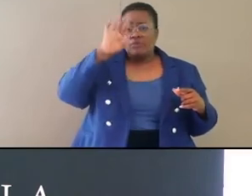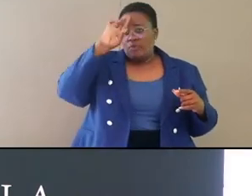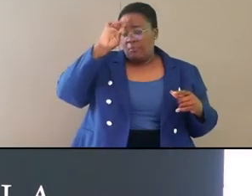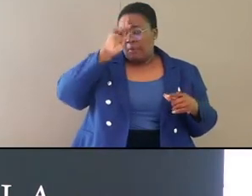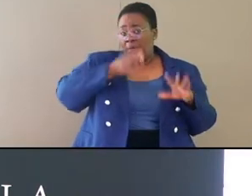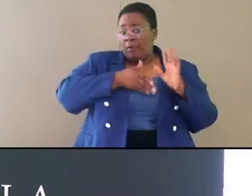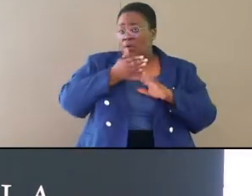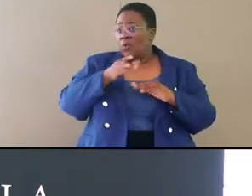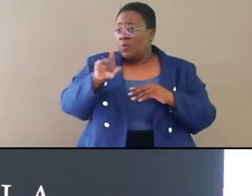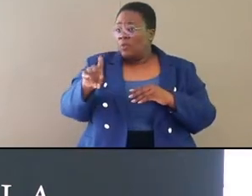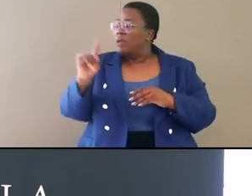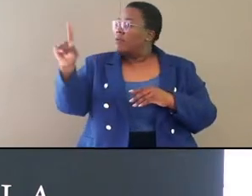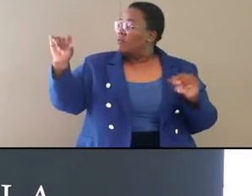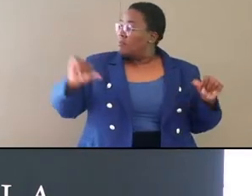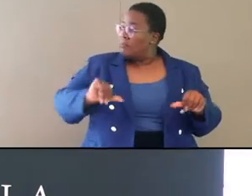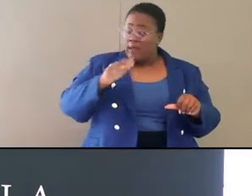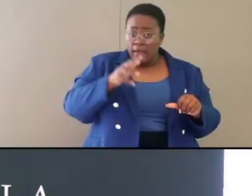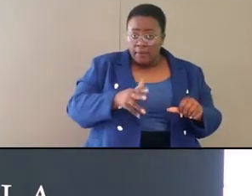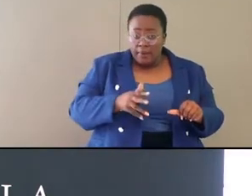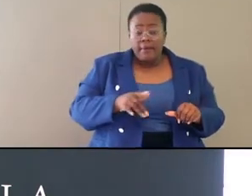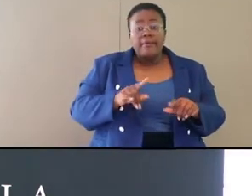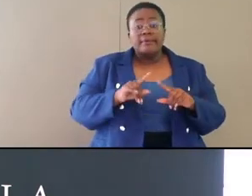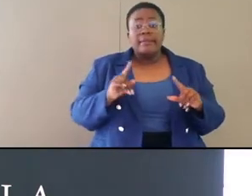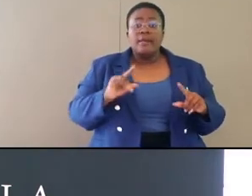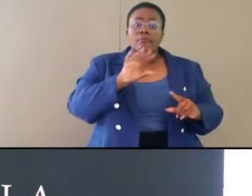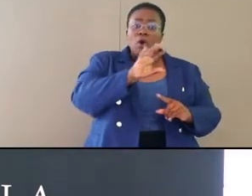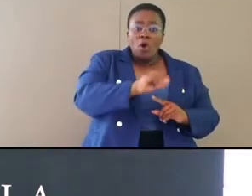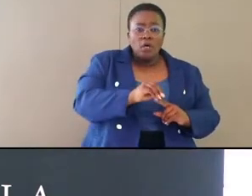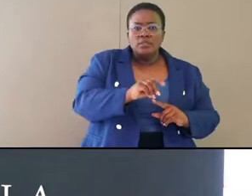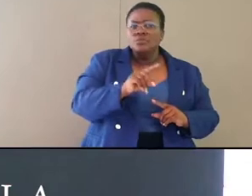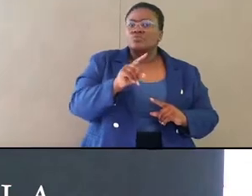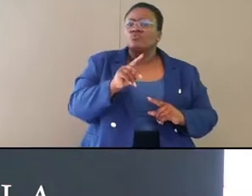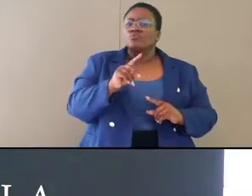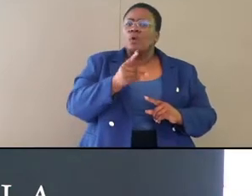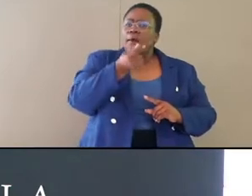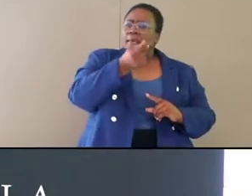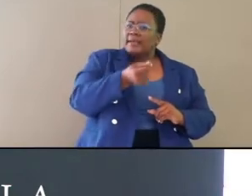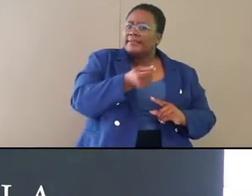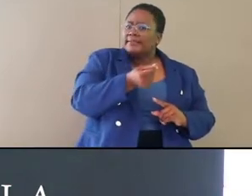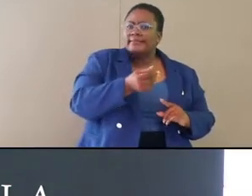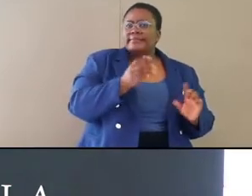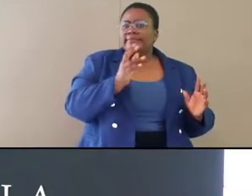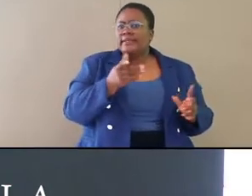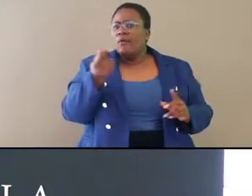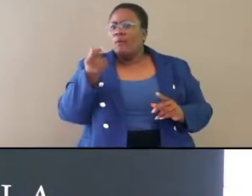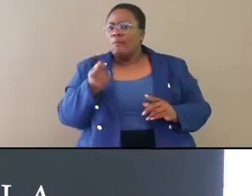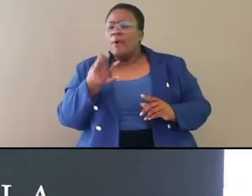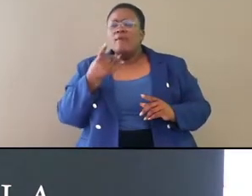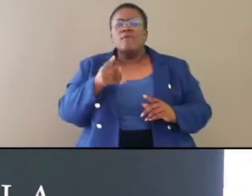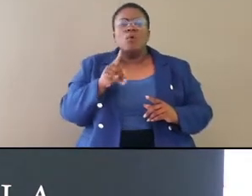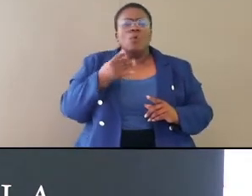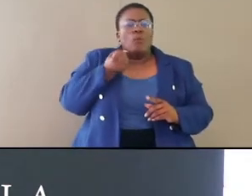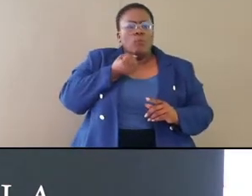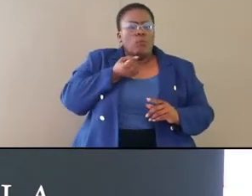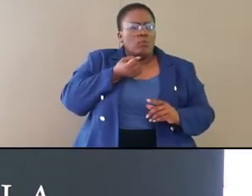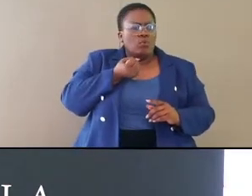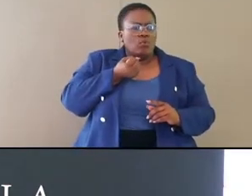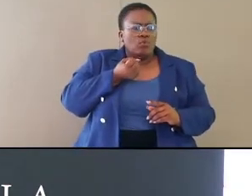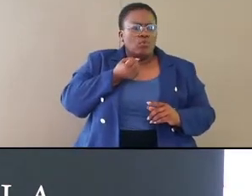go there, you'll come back and they'll be asking you to send the money just for Mpumalanga.